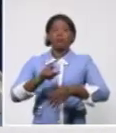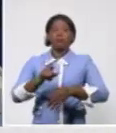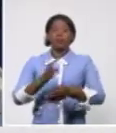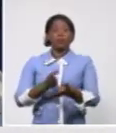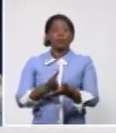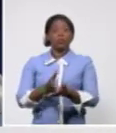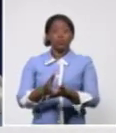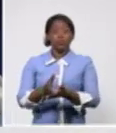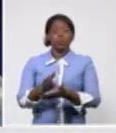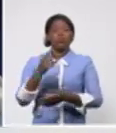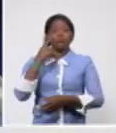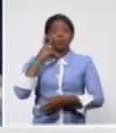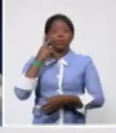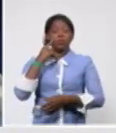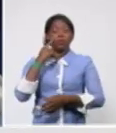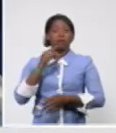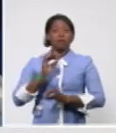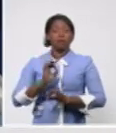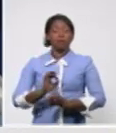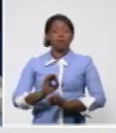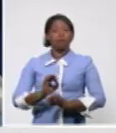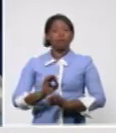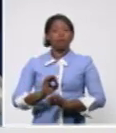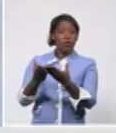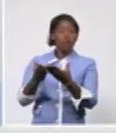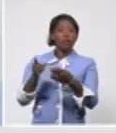of the Americas, which accounts for